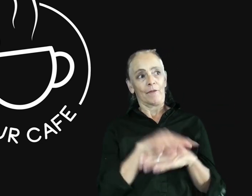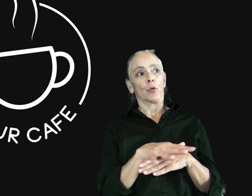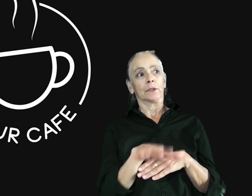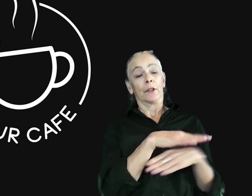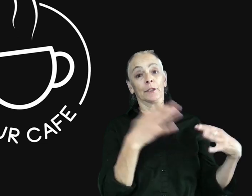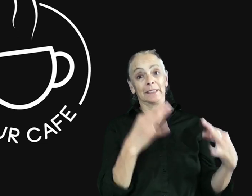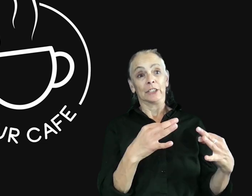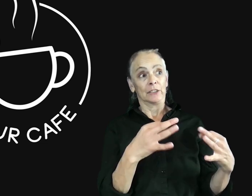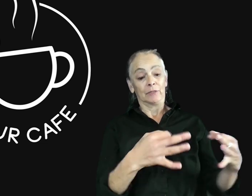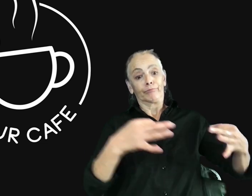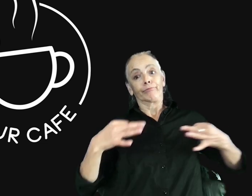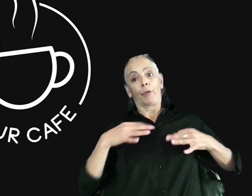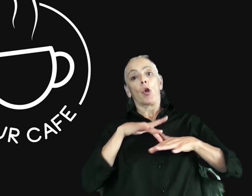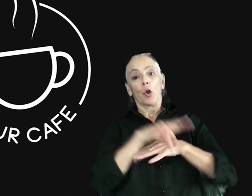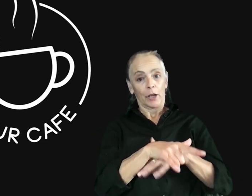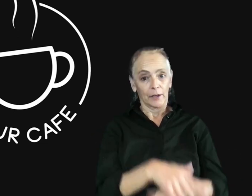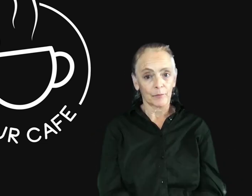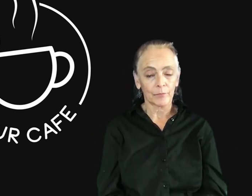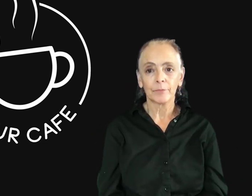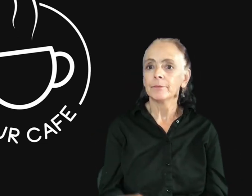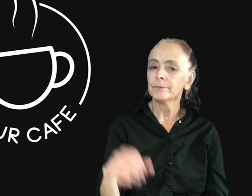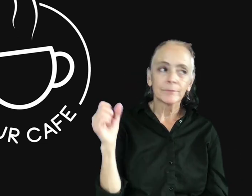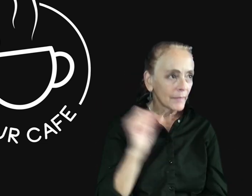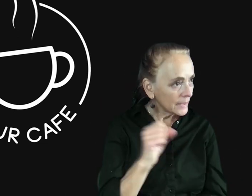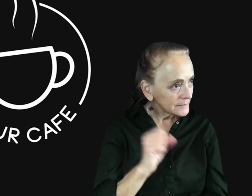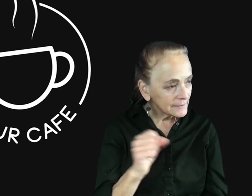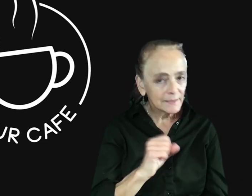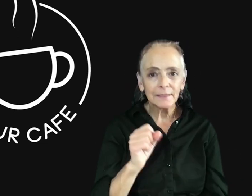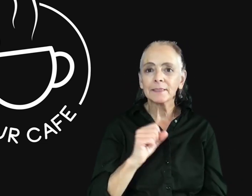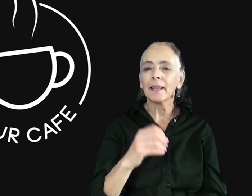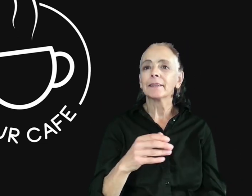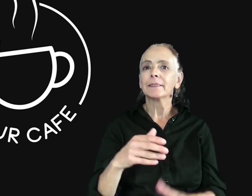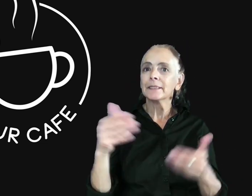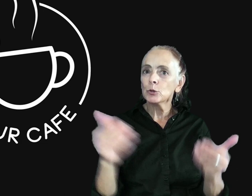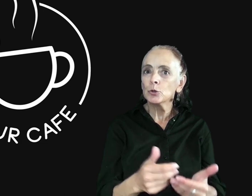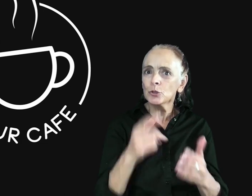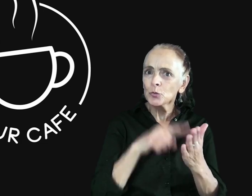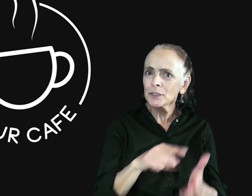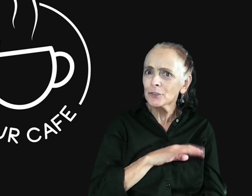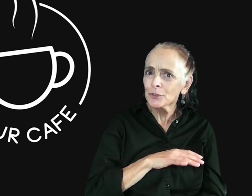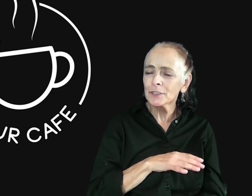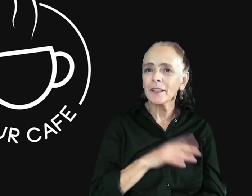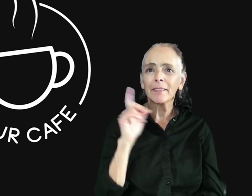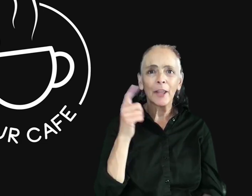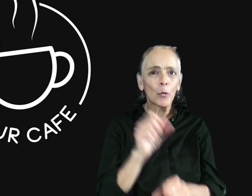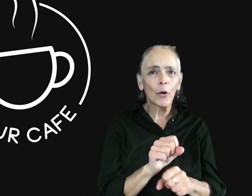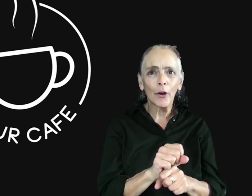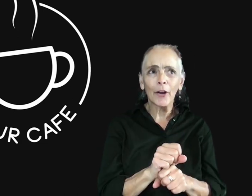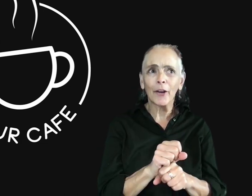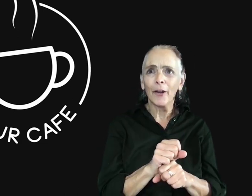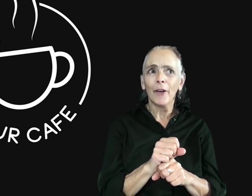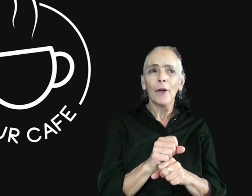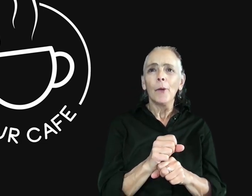on yeah and what best way to introduce a researcher that would later work on such production than to help them when they